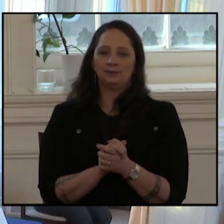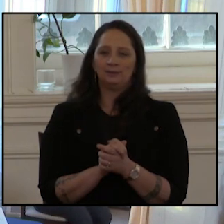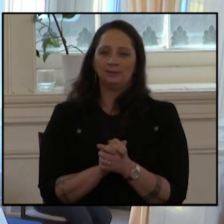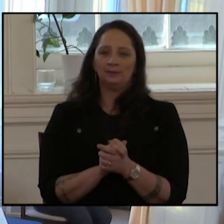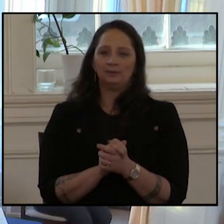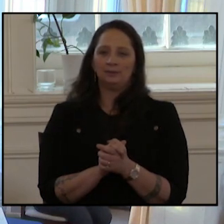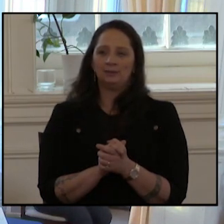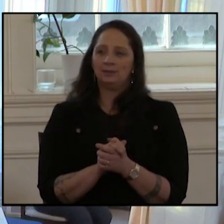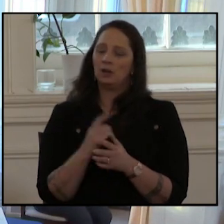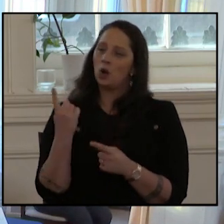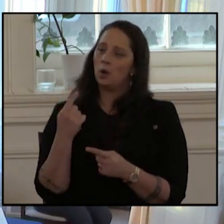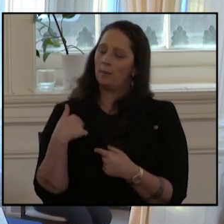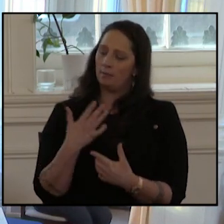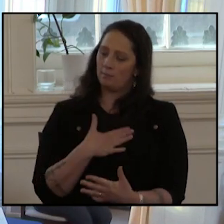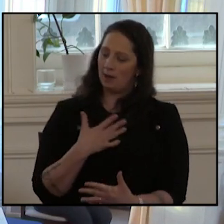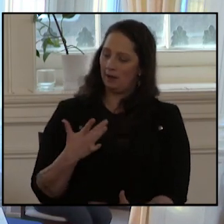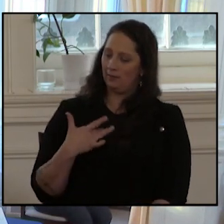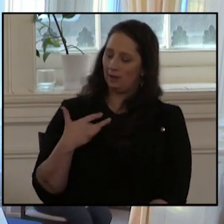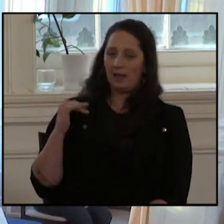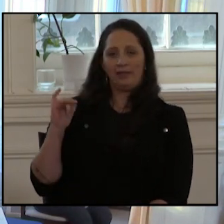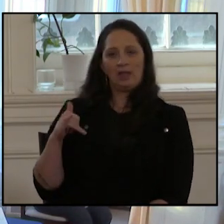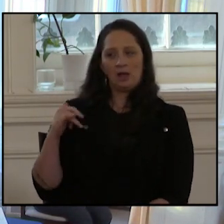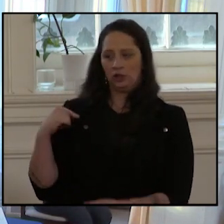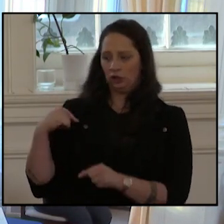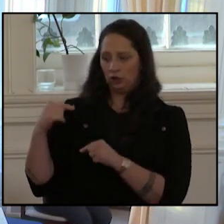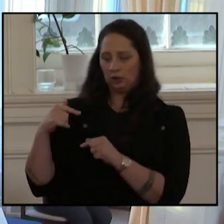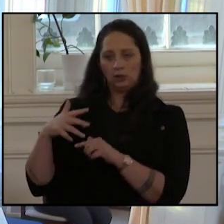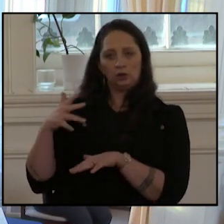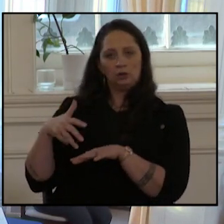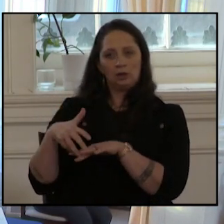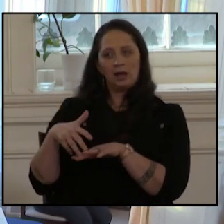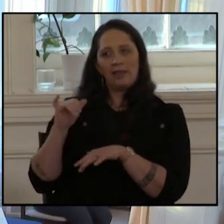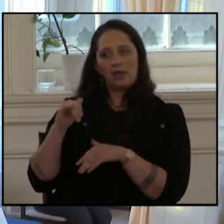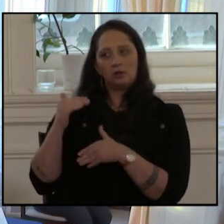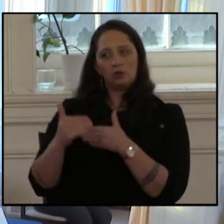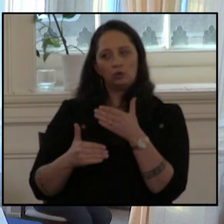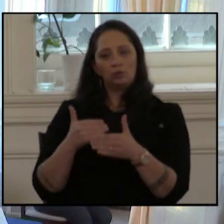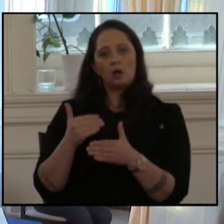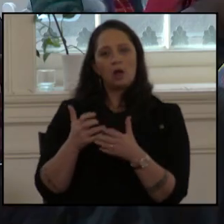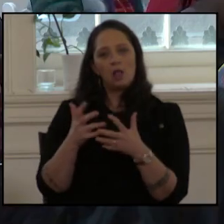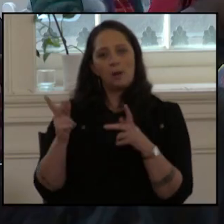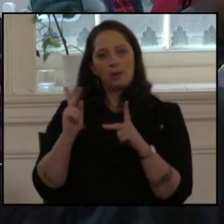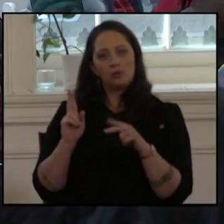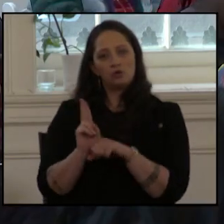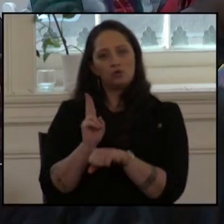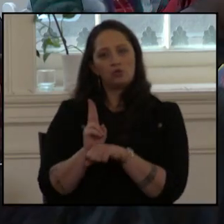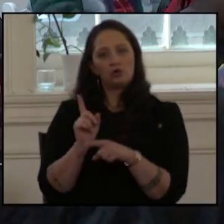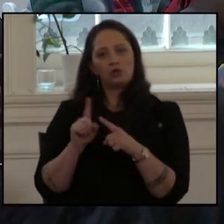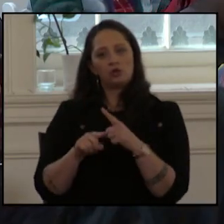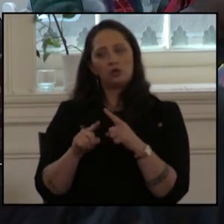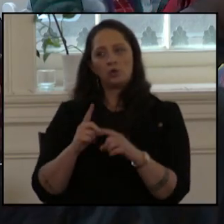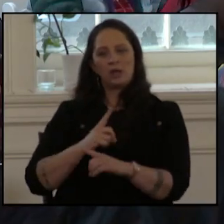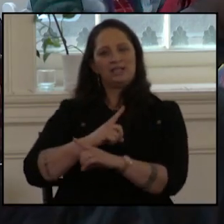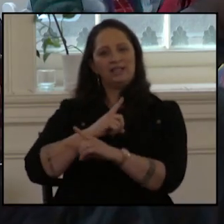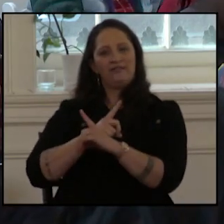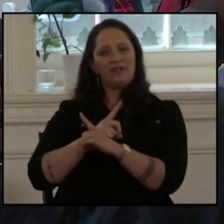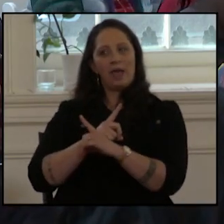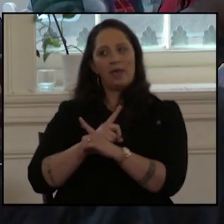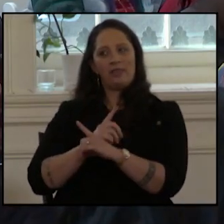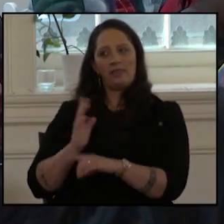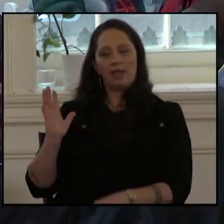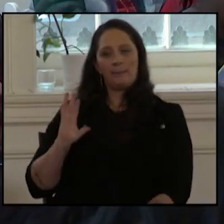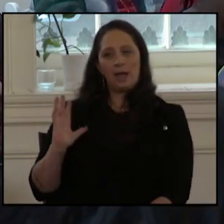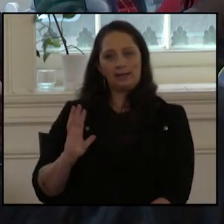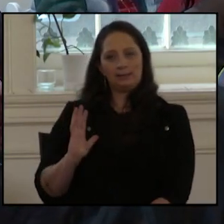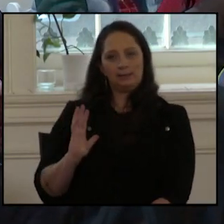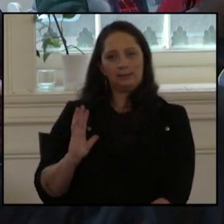okay. It's always been my feeling about genealogy that is a process that a lot of people use to defend the past. And